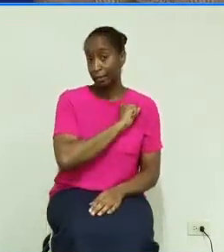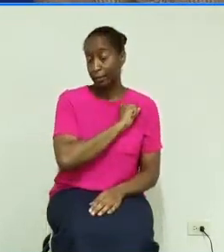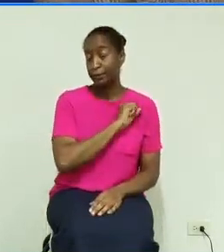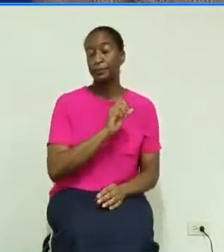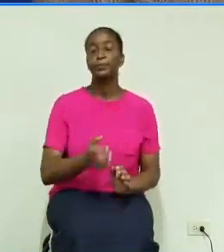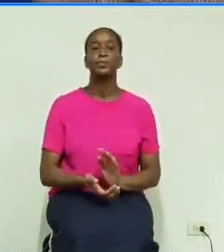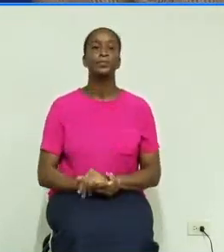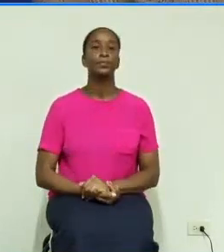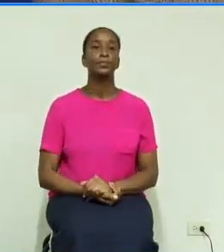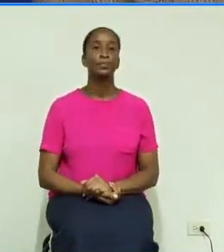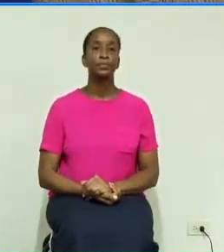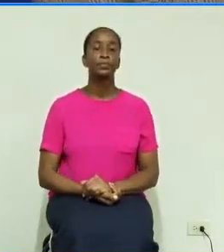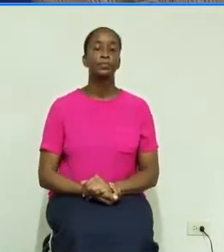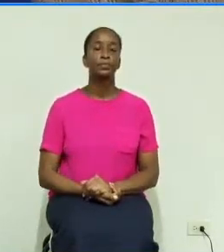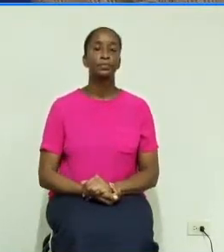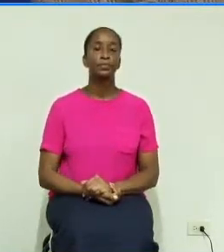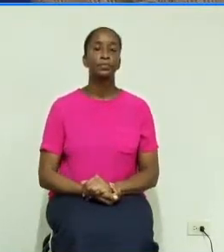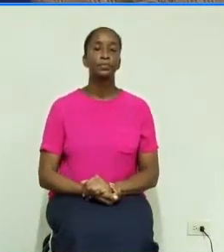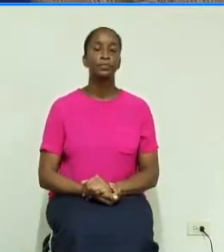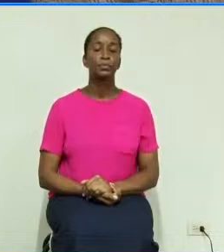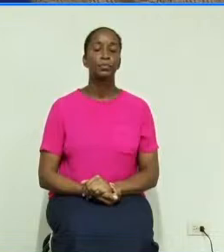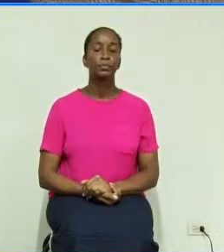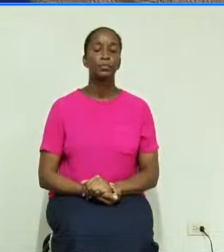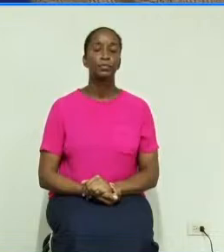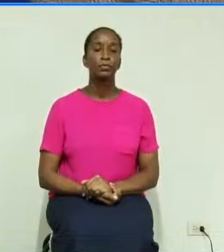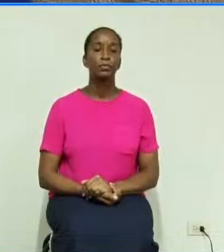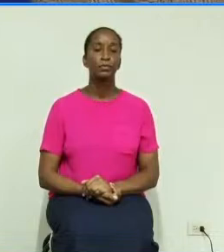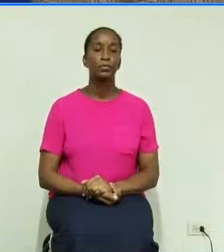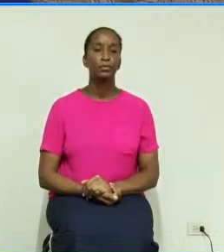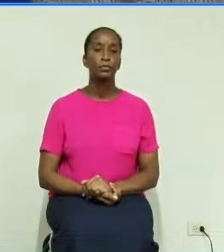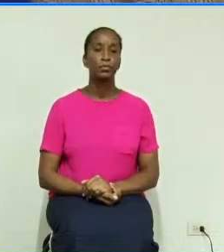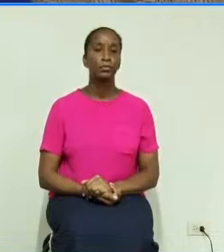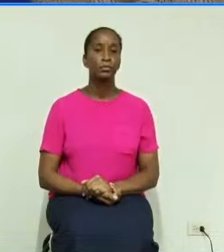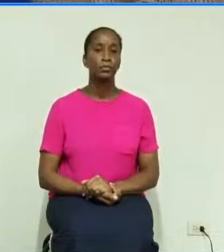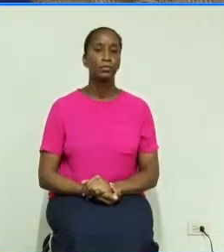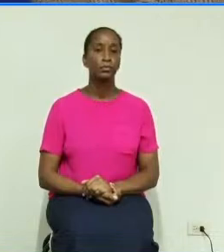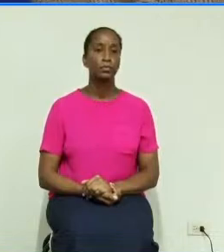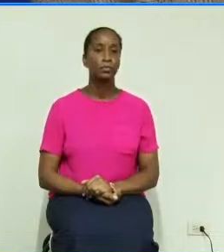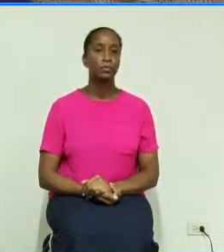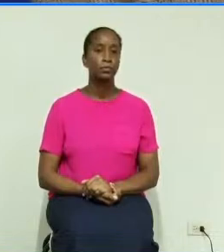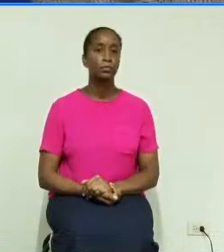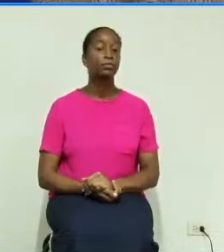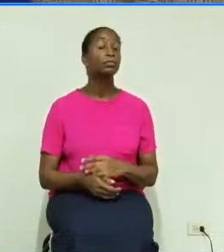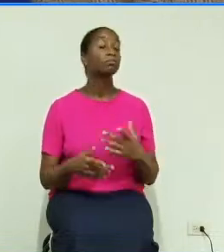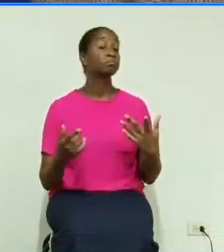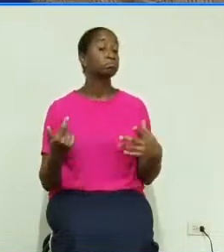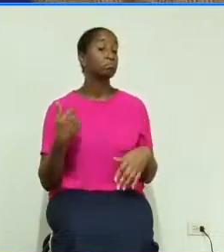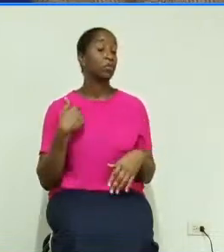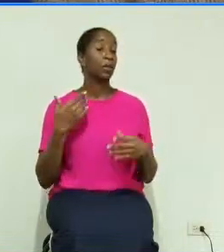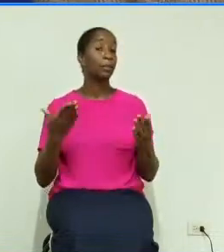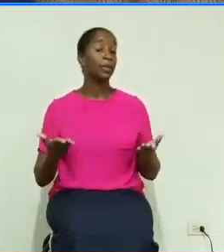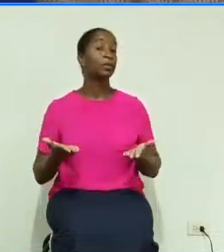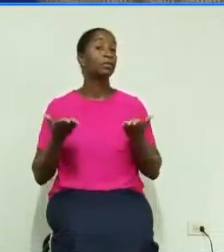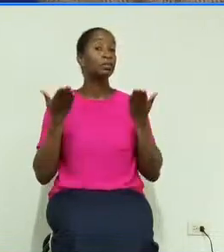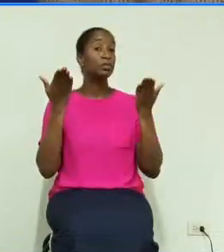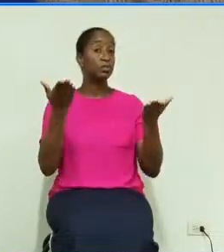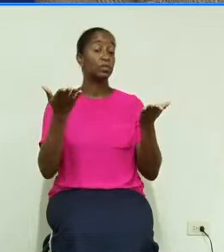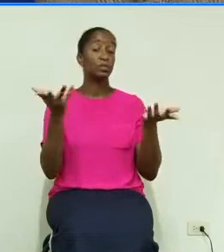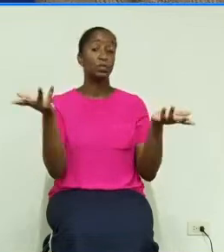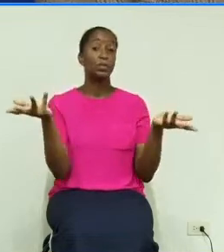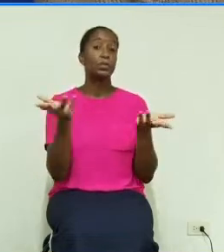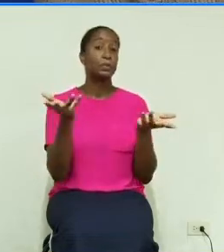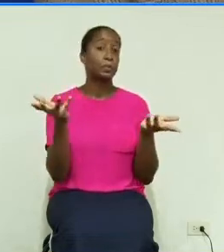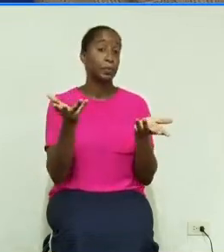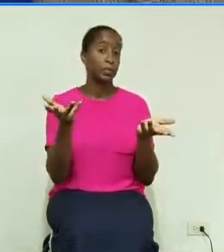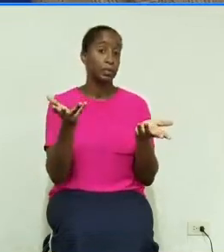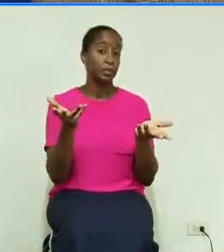the voices of other interest groups, then my respectful suggestion is that the members on